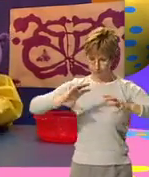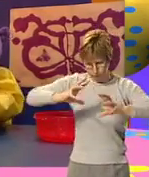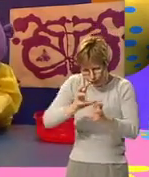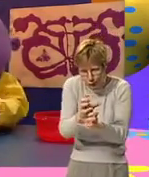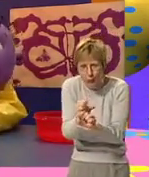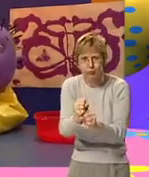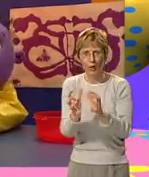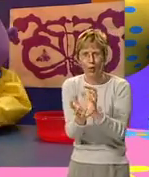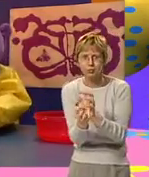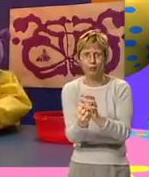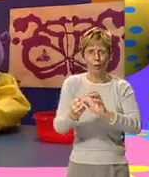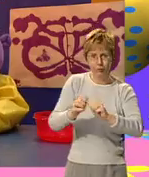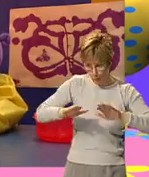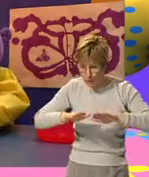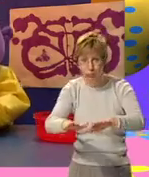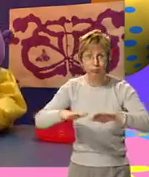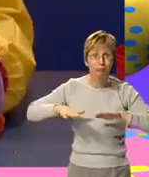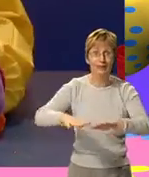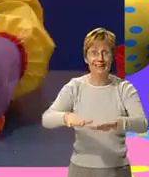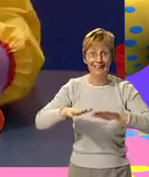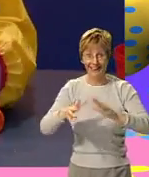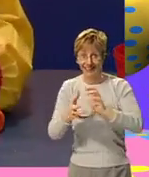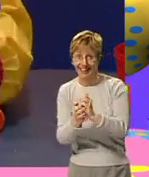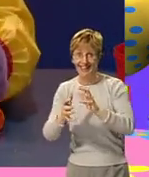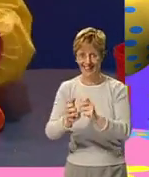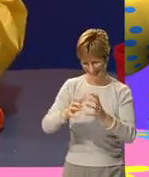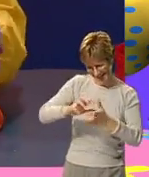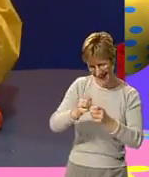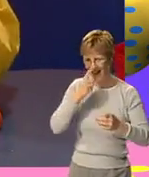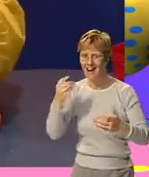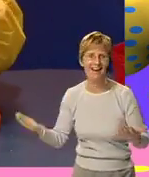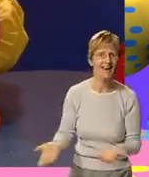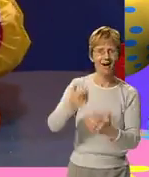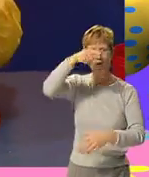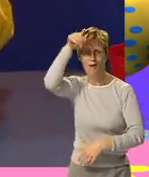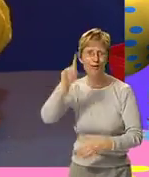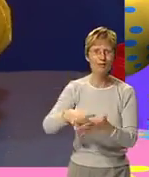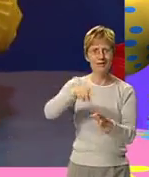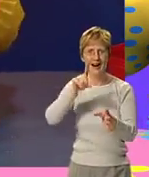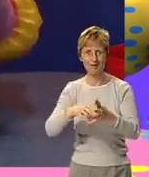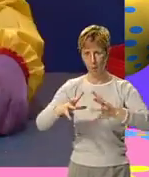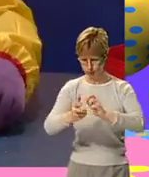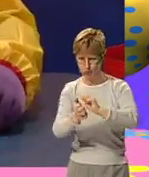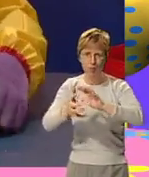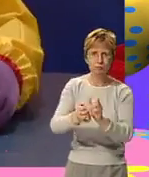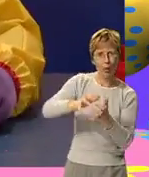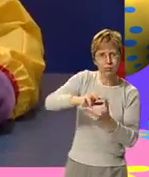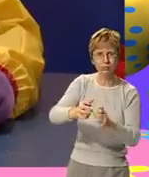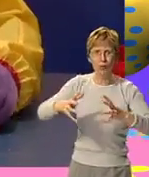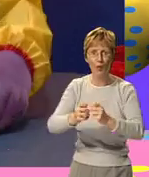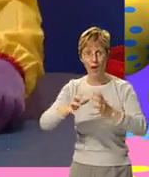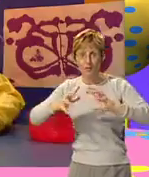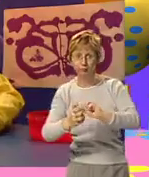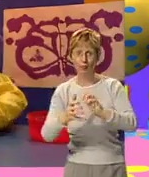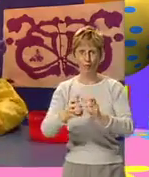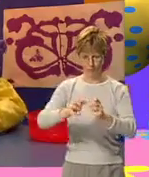Shape it and squeeze it and roll it away. Clay, clay, I'll play all day with wibbly wobbly